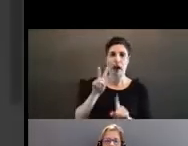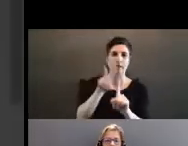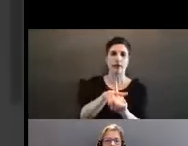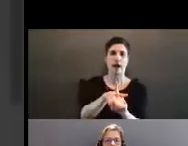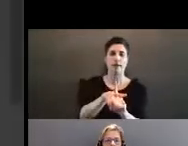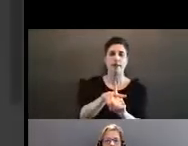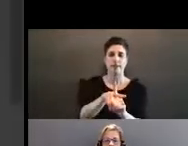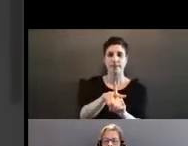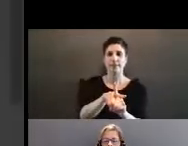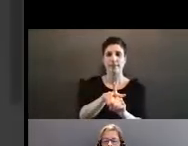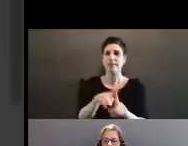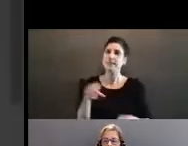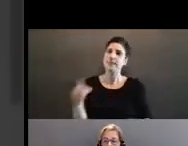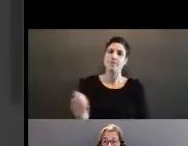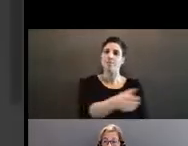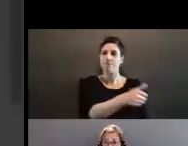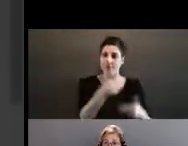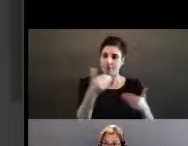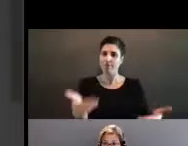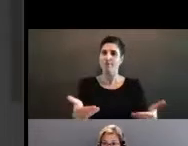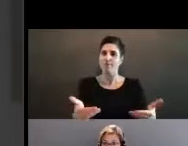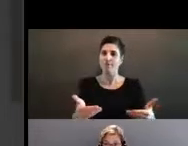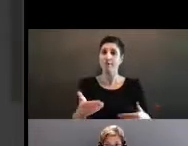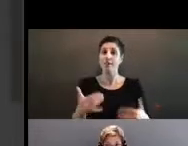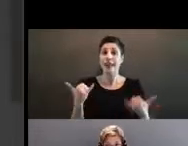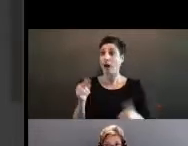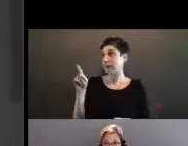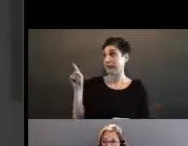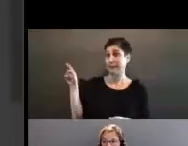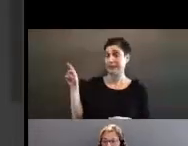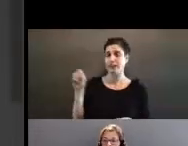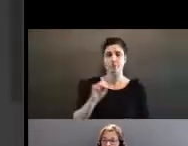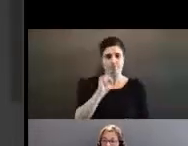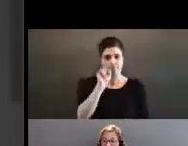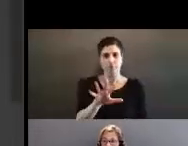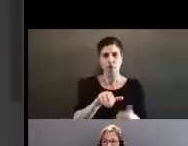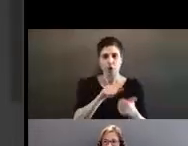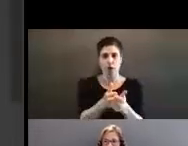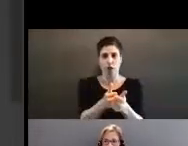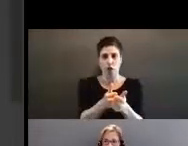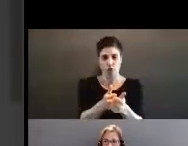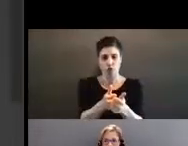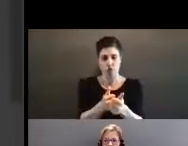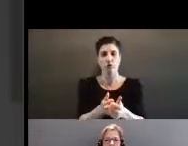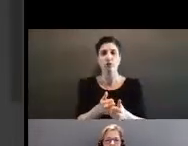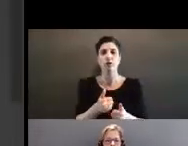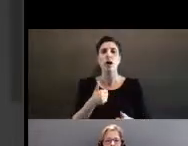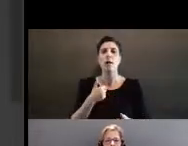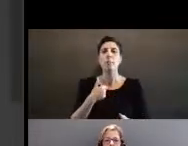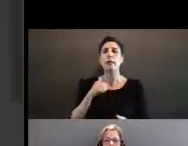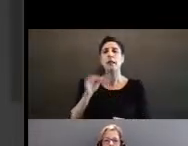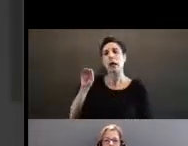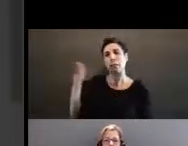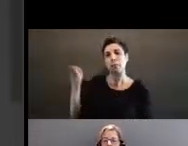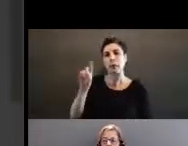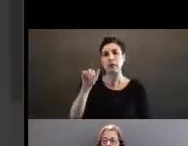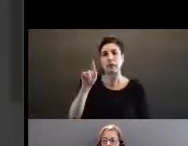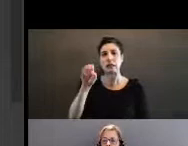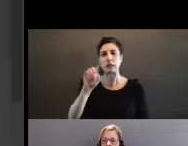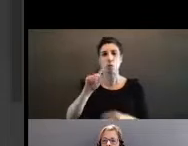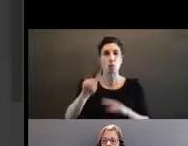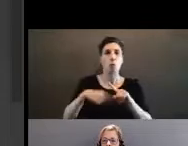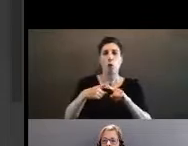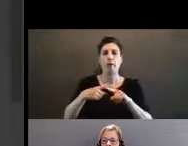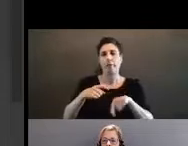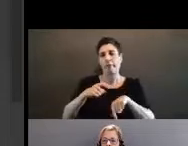So here is where it's set up as a challenge. You can pick the date whenever you want it to close. So I'll just pick a